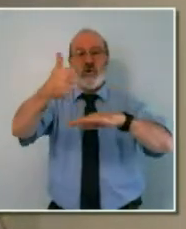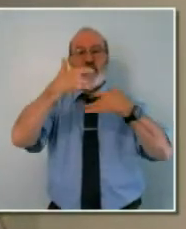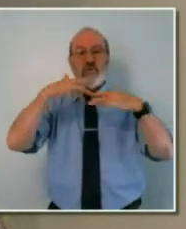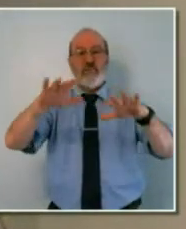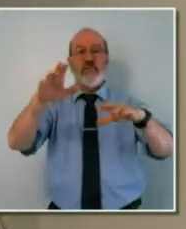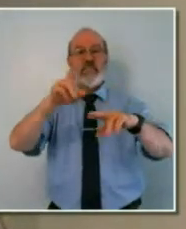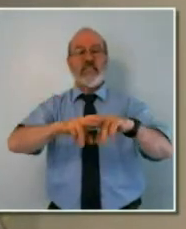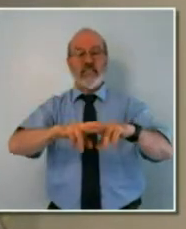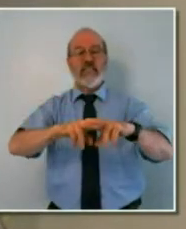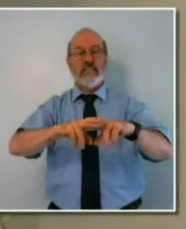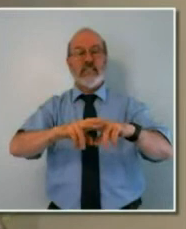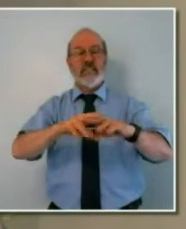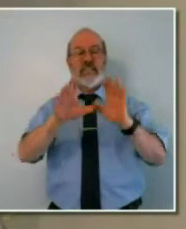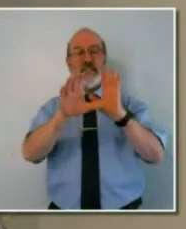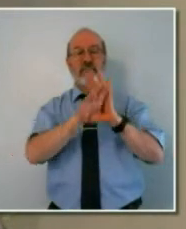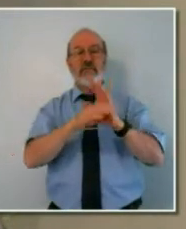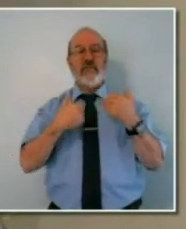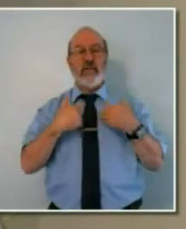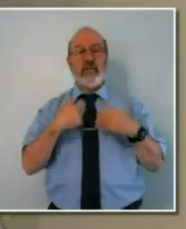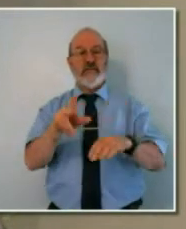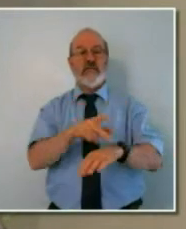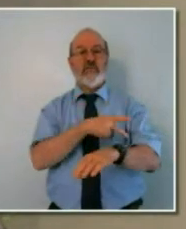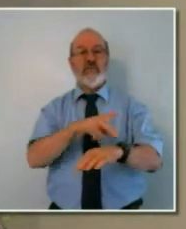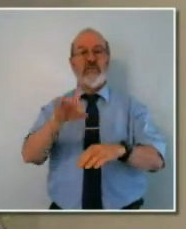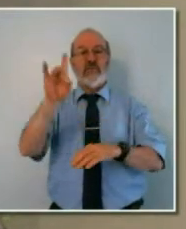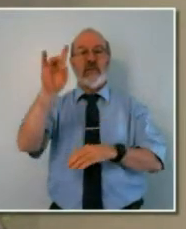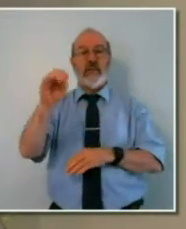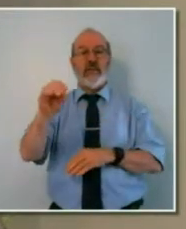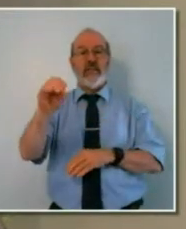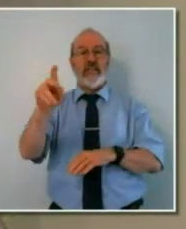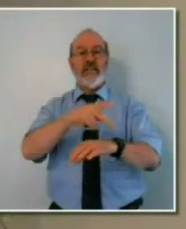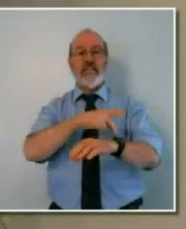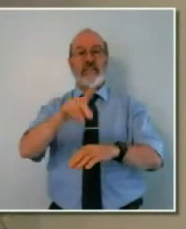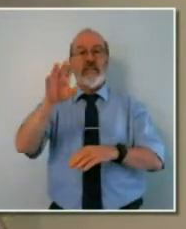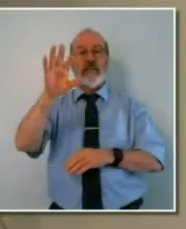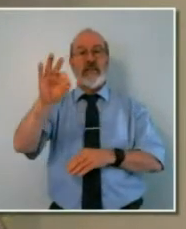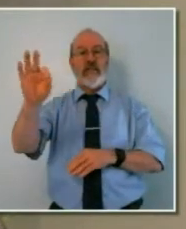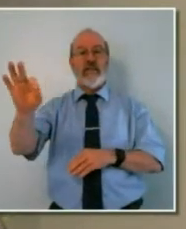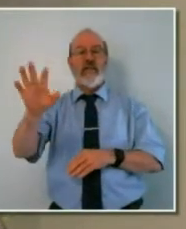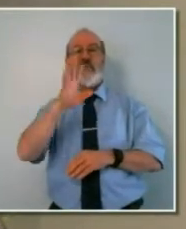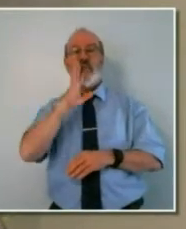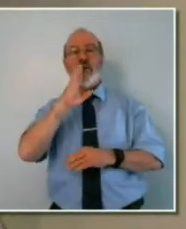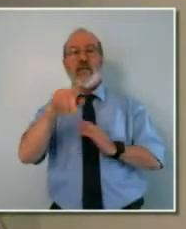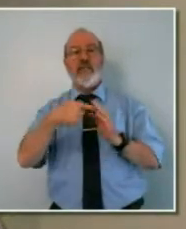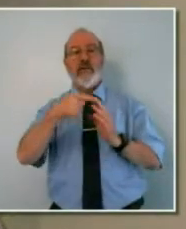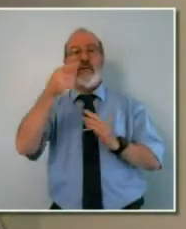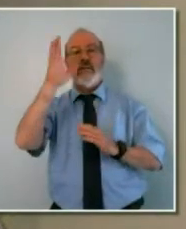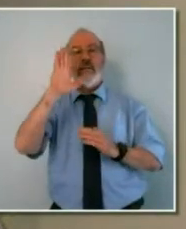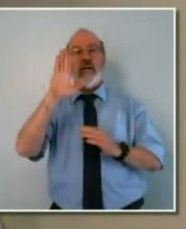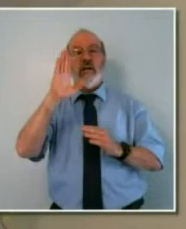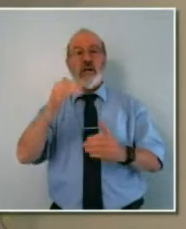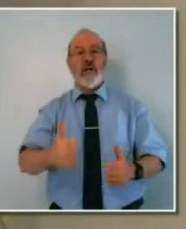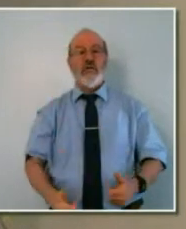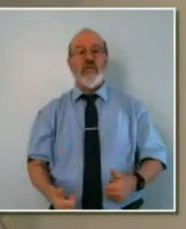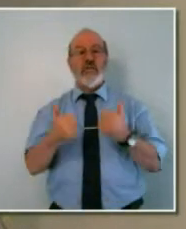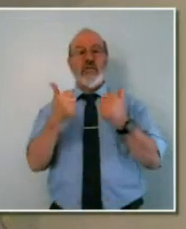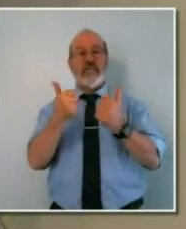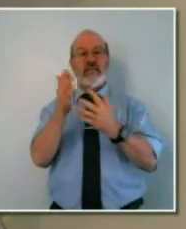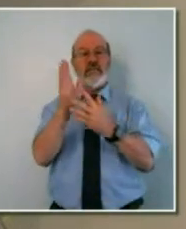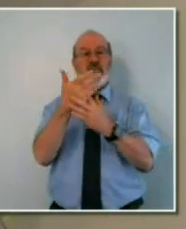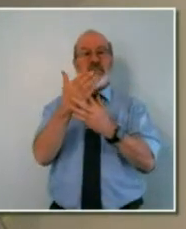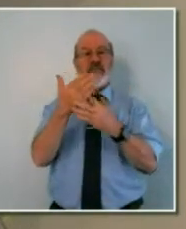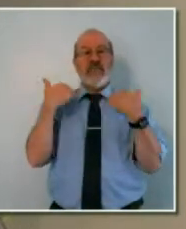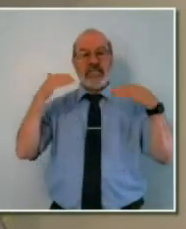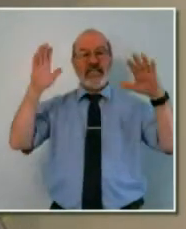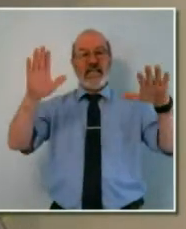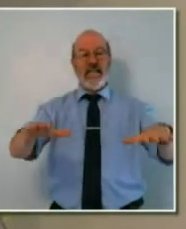that we get. And so in Psalm chapter 80 and in Psalm 99, we're talking about a God who dwells between the cherubims.